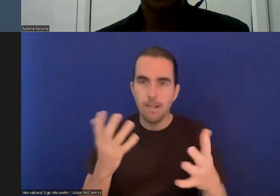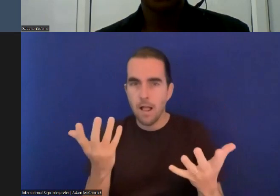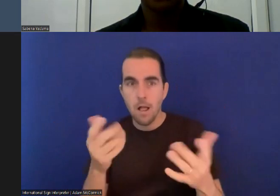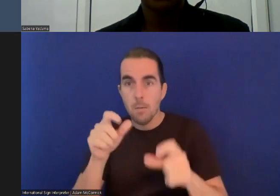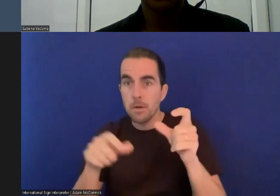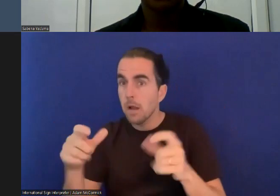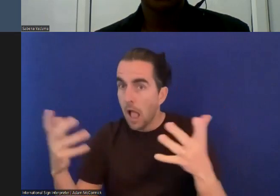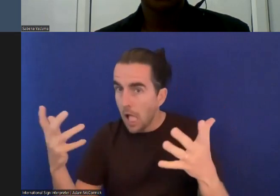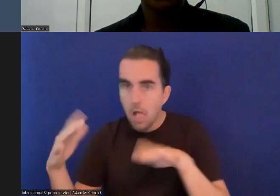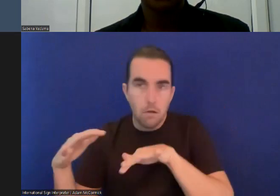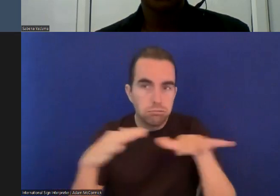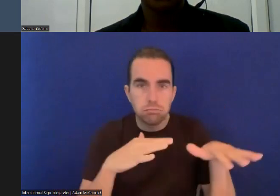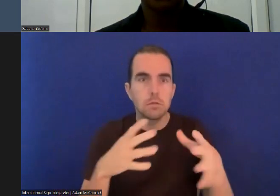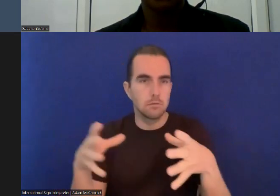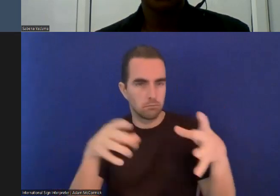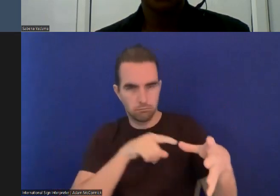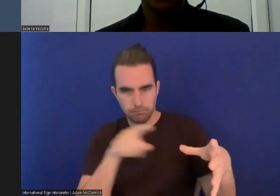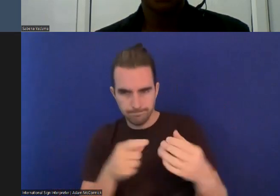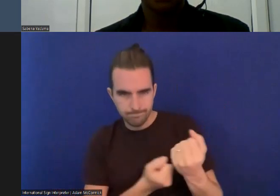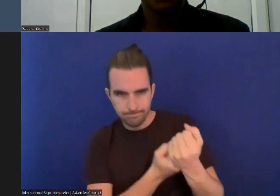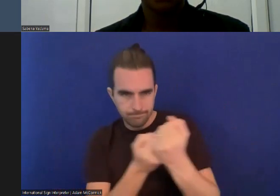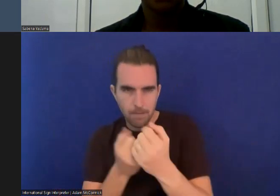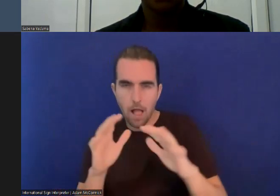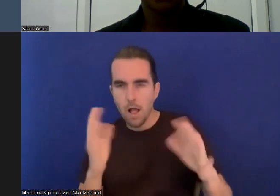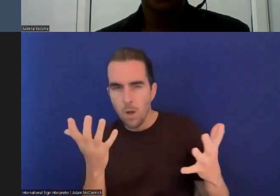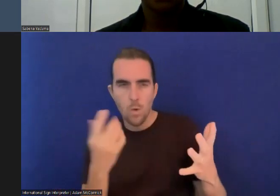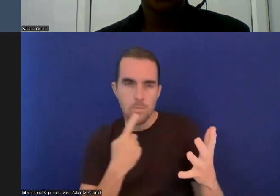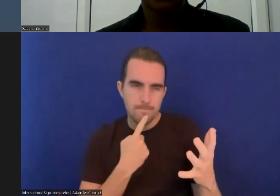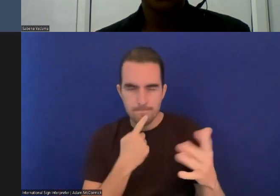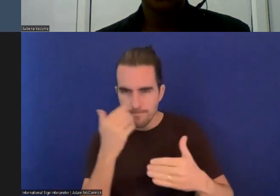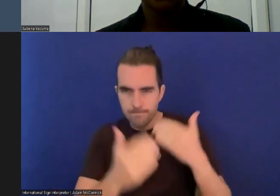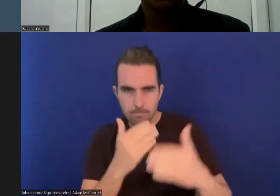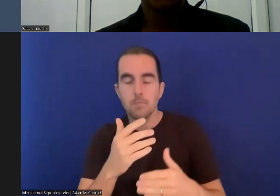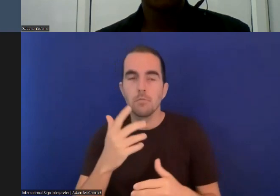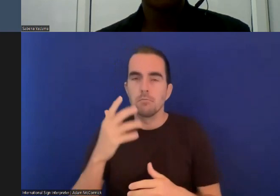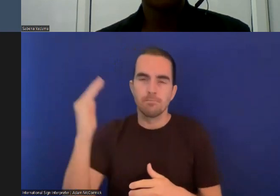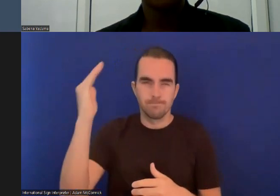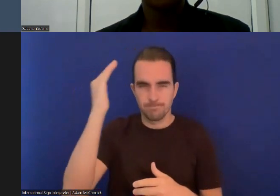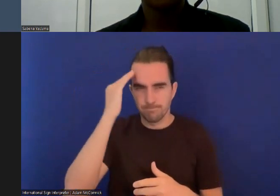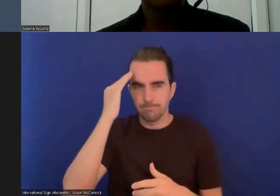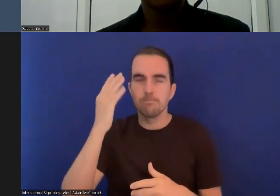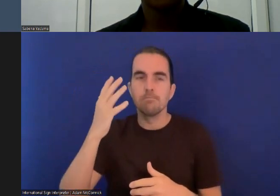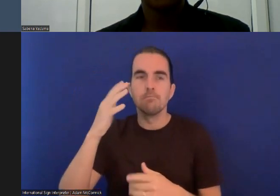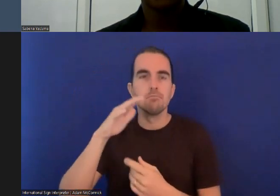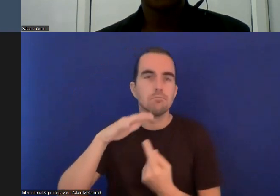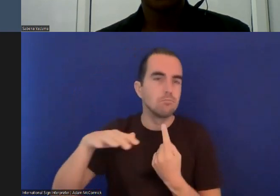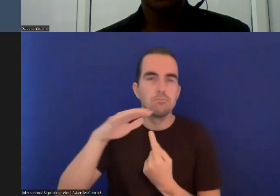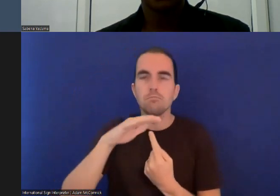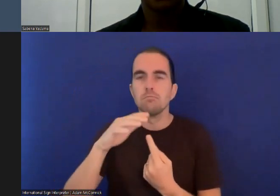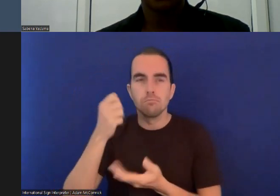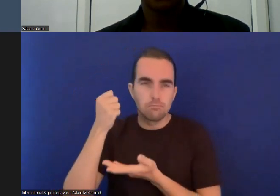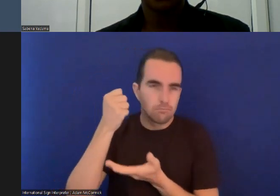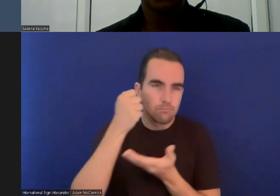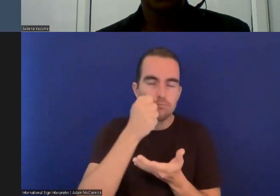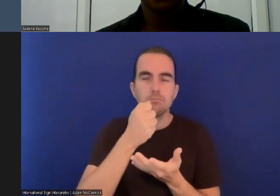requirements for accountability to affected populations. Her donor experience includes